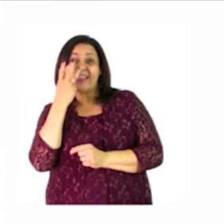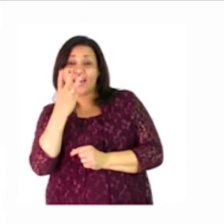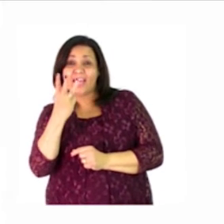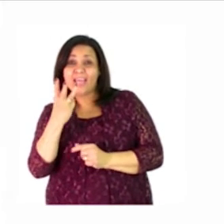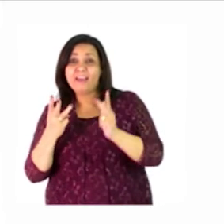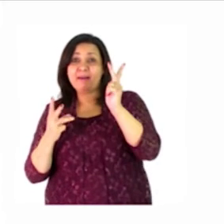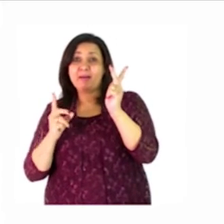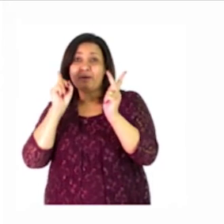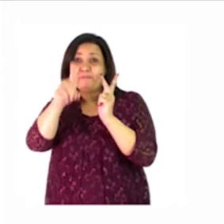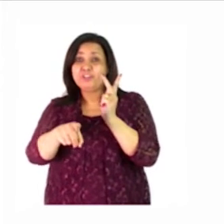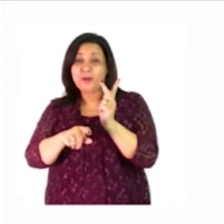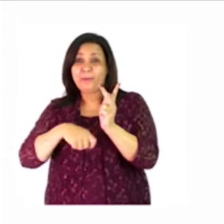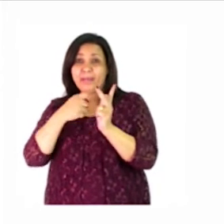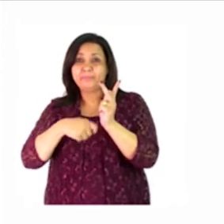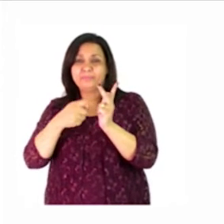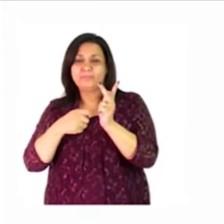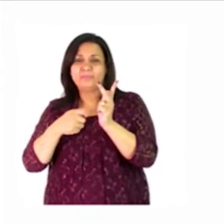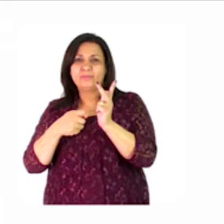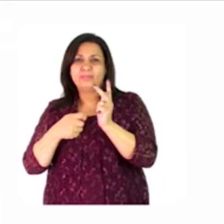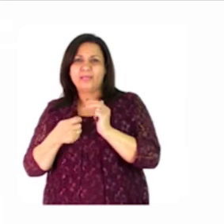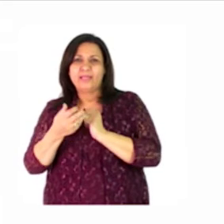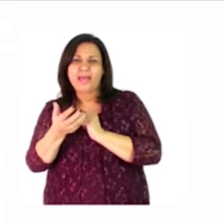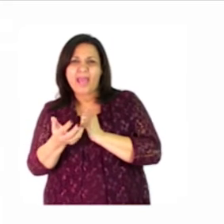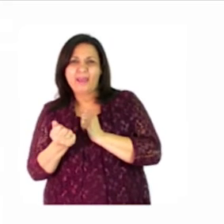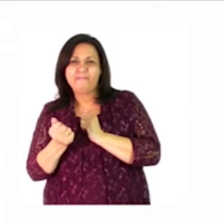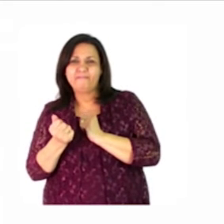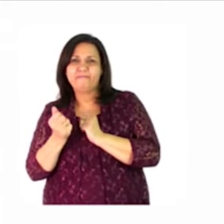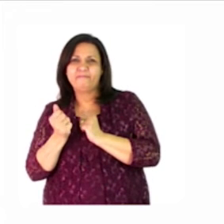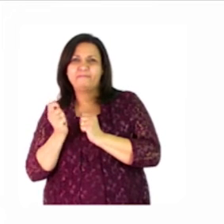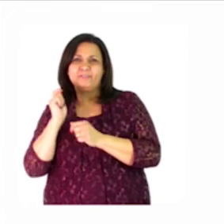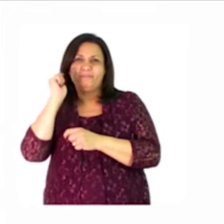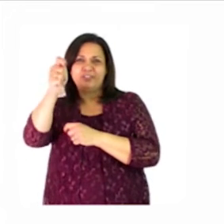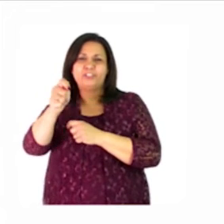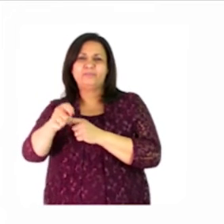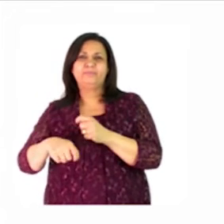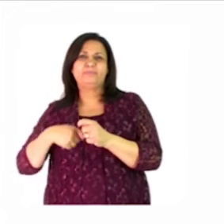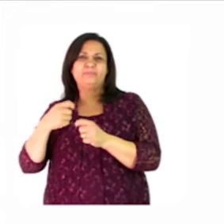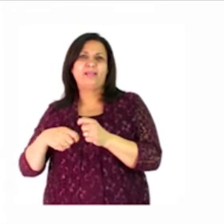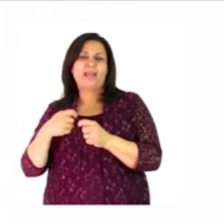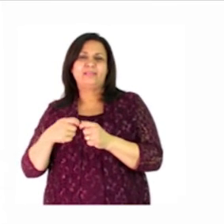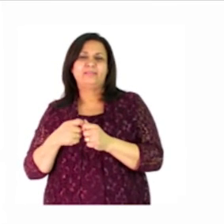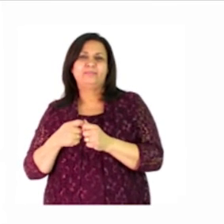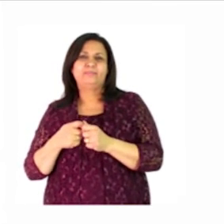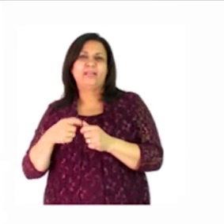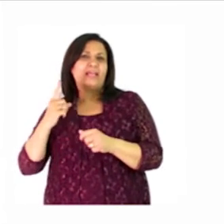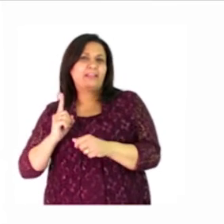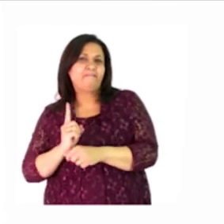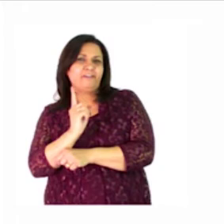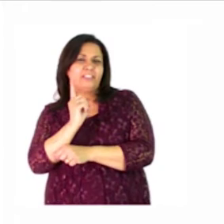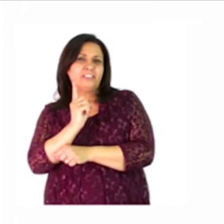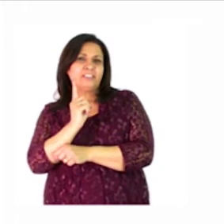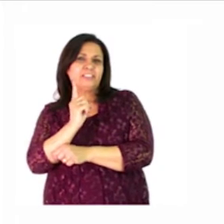boat, and they have the fishing rods in their hands. The first